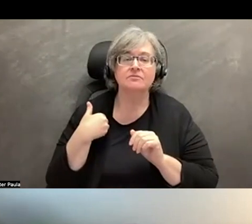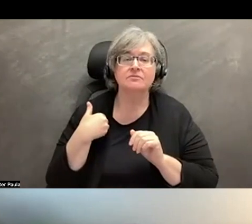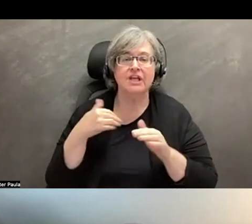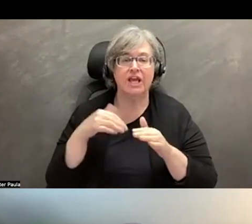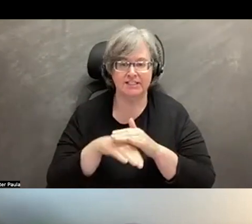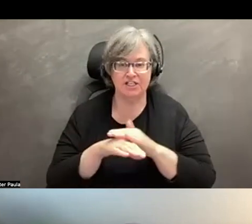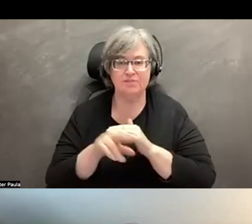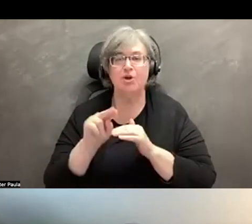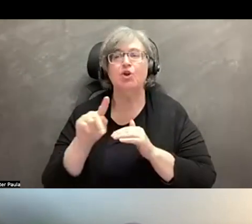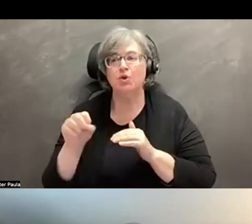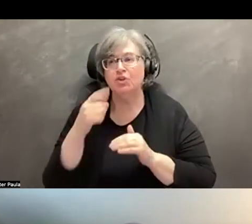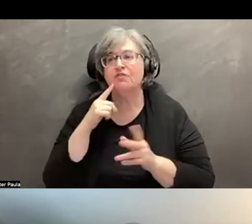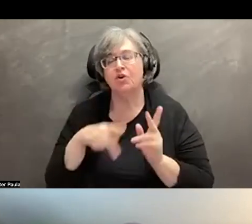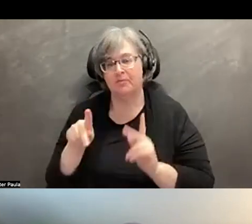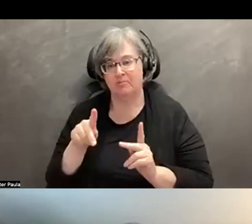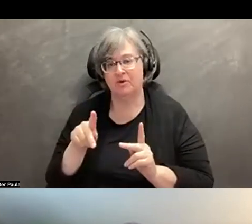accessible units for people who have